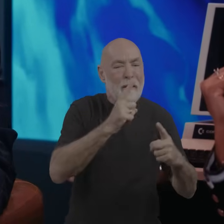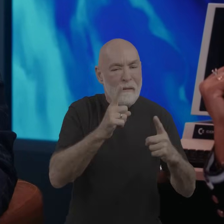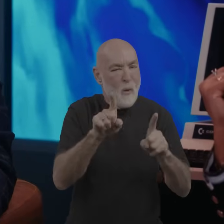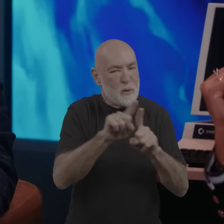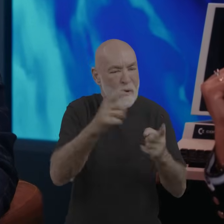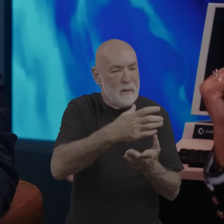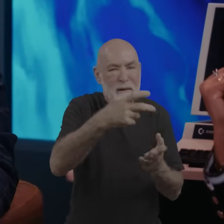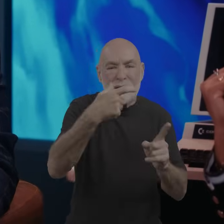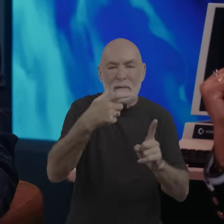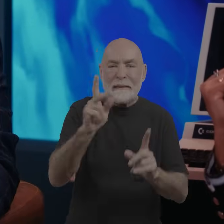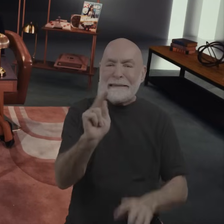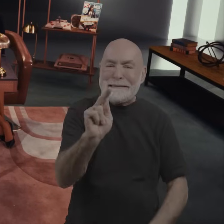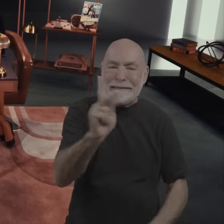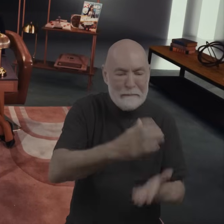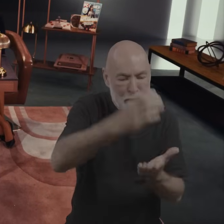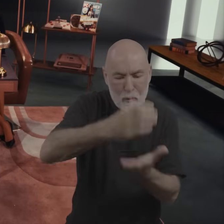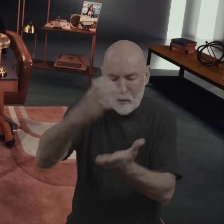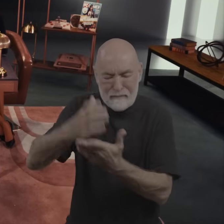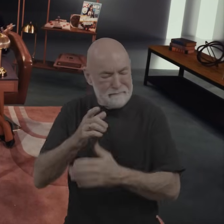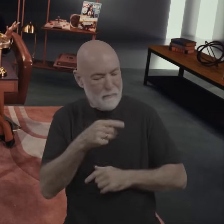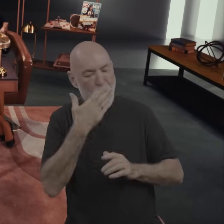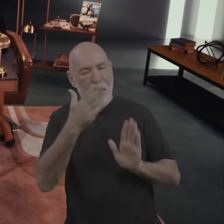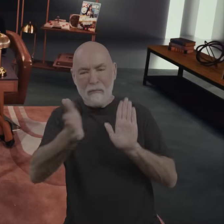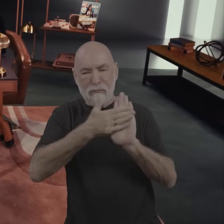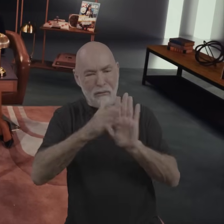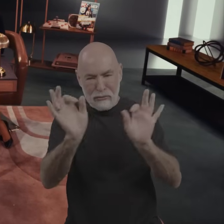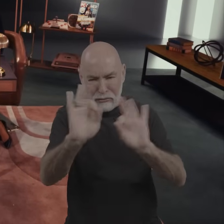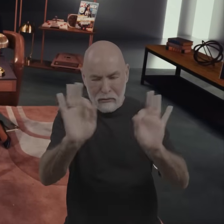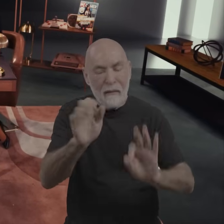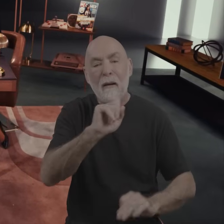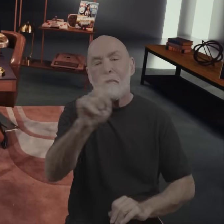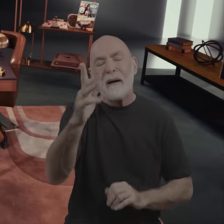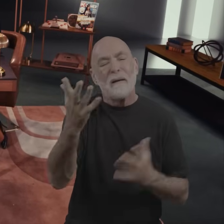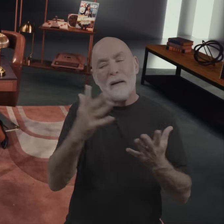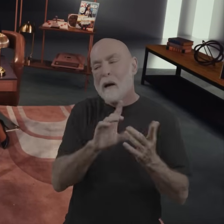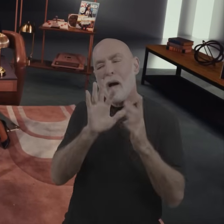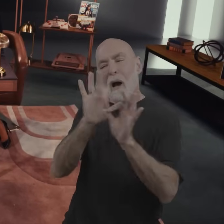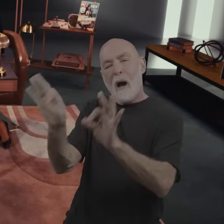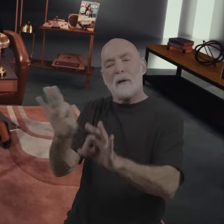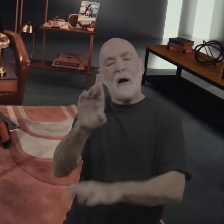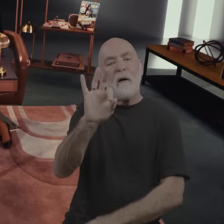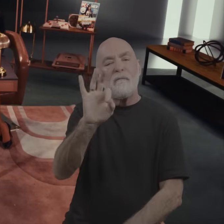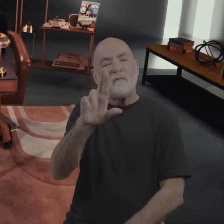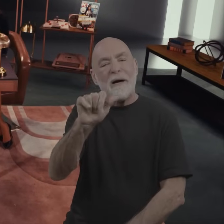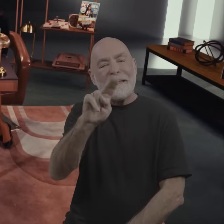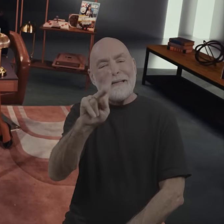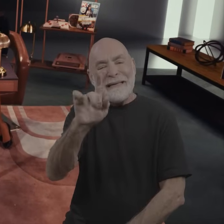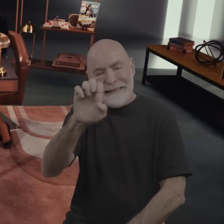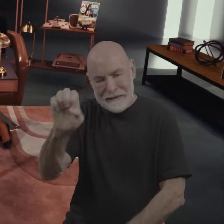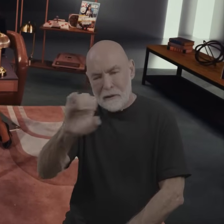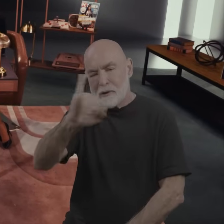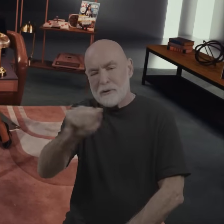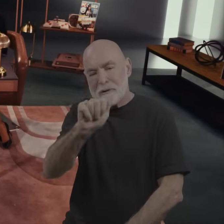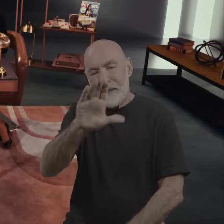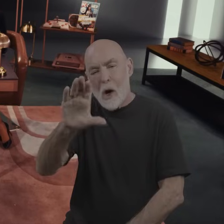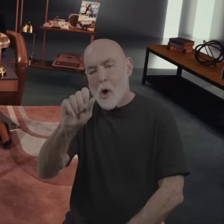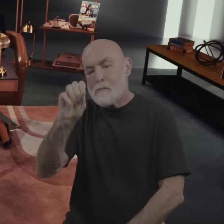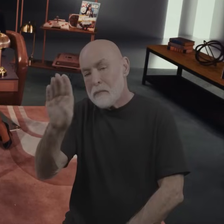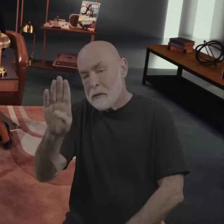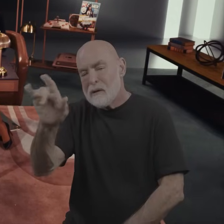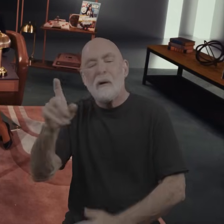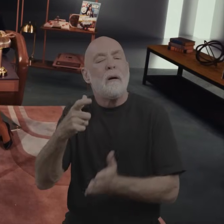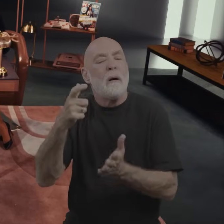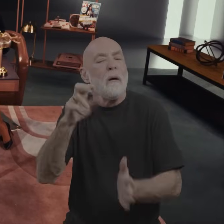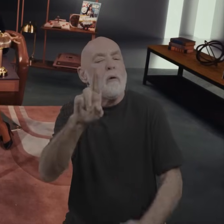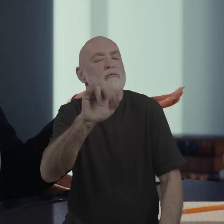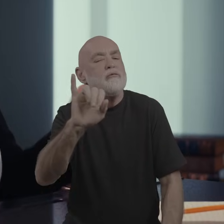unlabeled bottles in my kitchen, so it's entirely believable. You know what? You do you, my guy. In the meantime, let's check in with Frankie and Jacob about